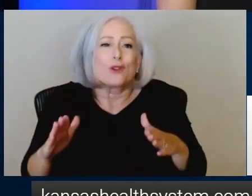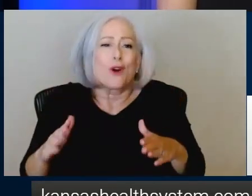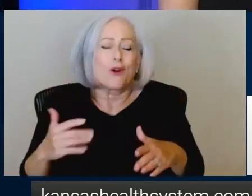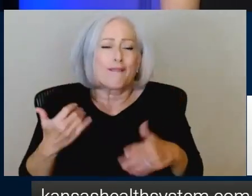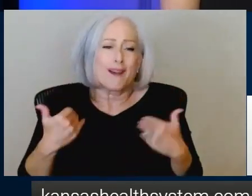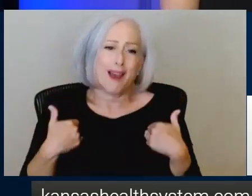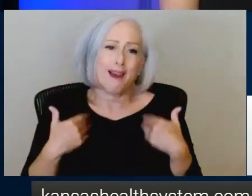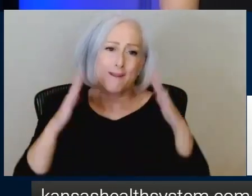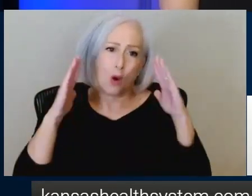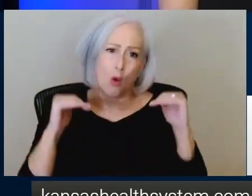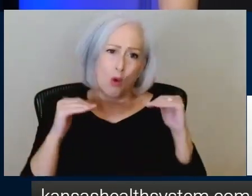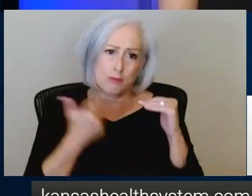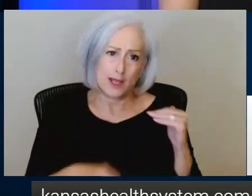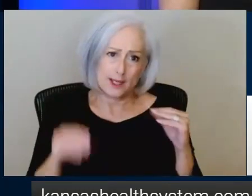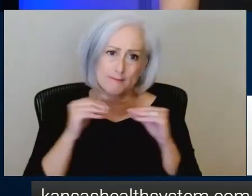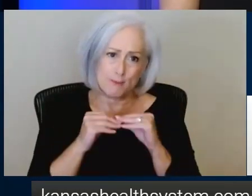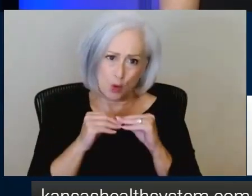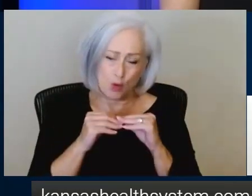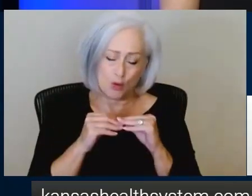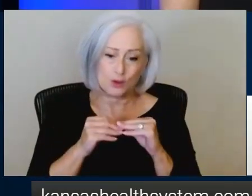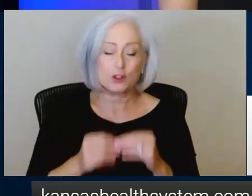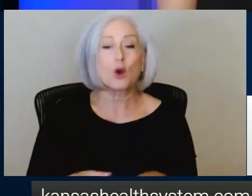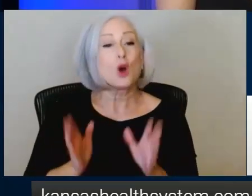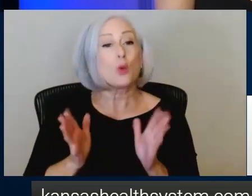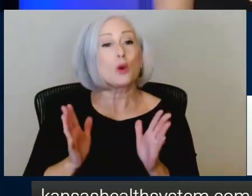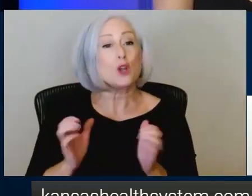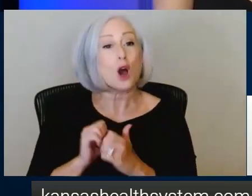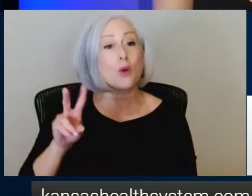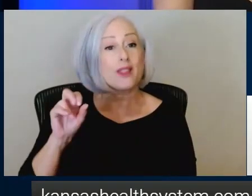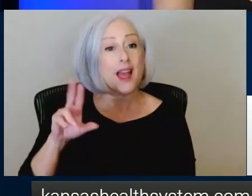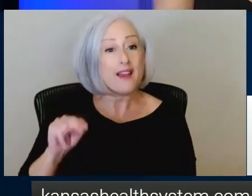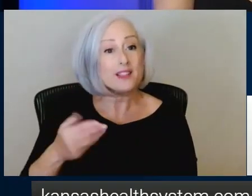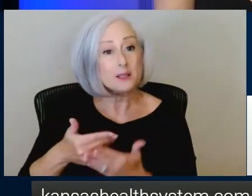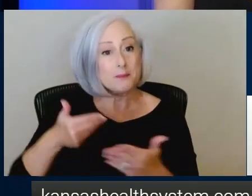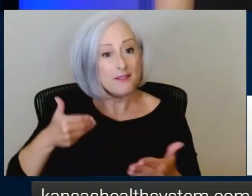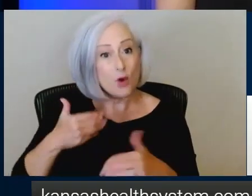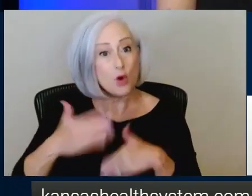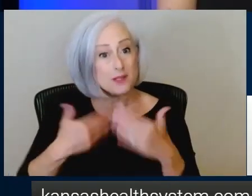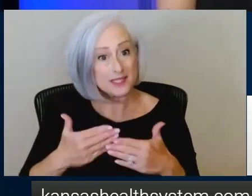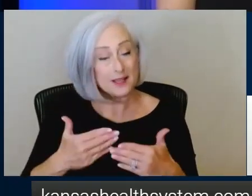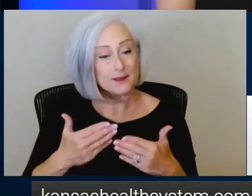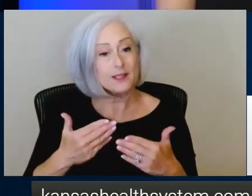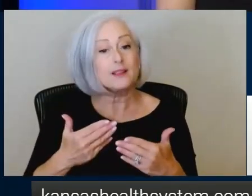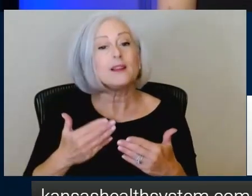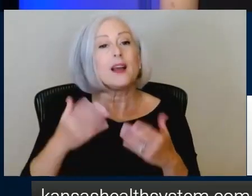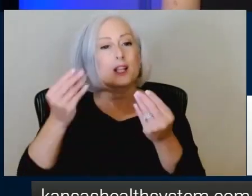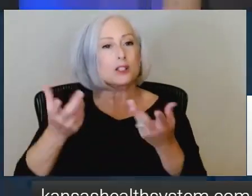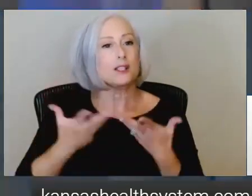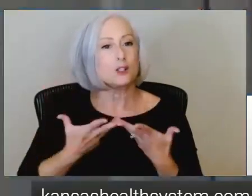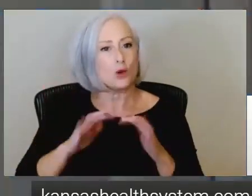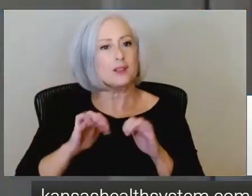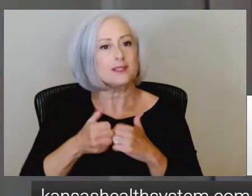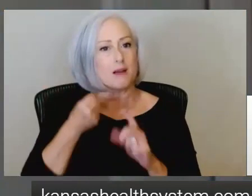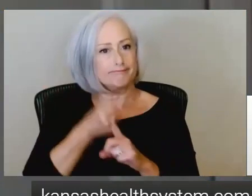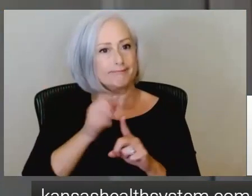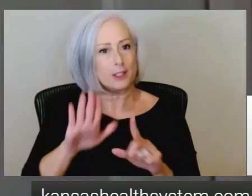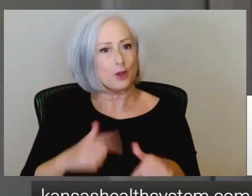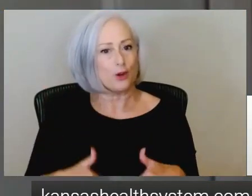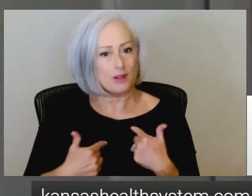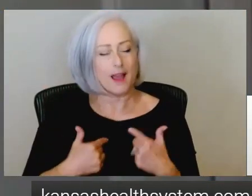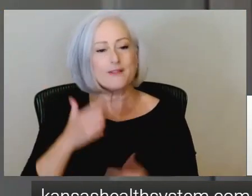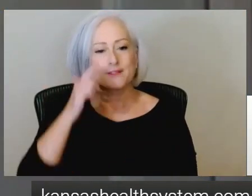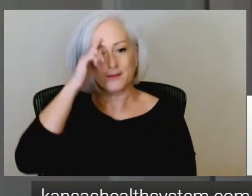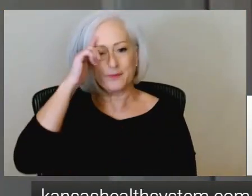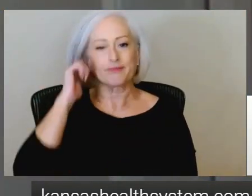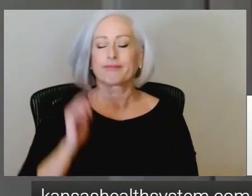talked with Evelyn prior to this procedure. Here is how essential tremor has impacted her life in her own words. It's been